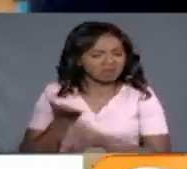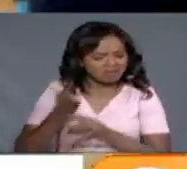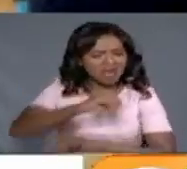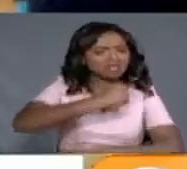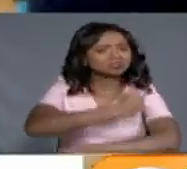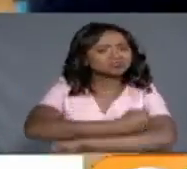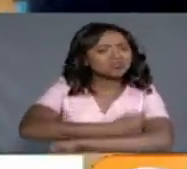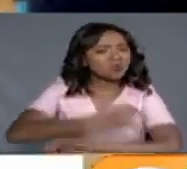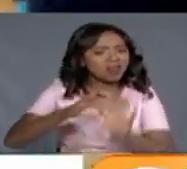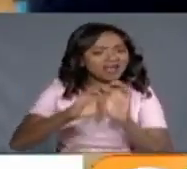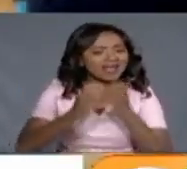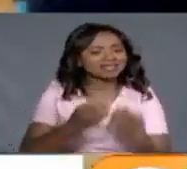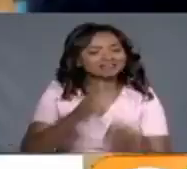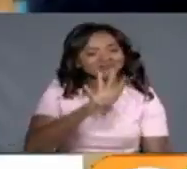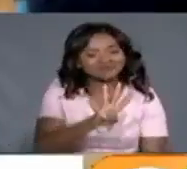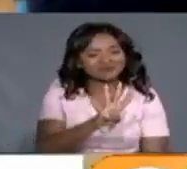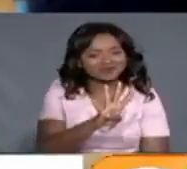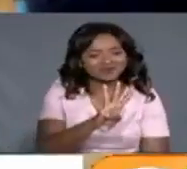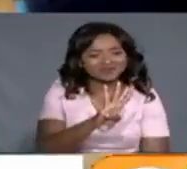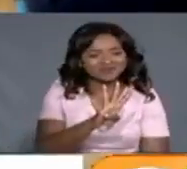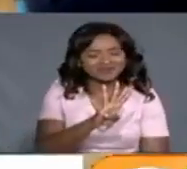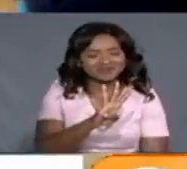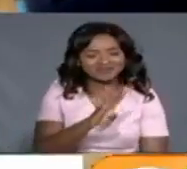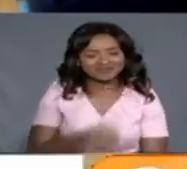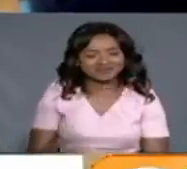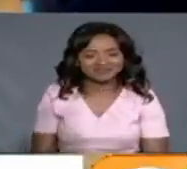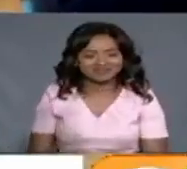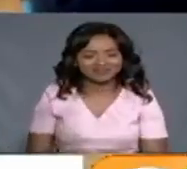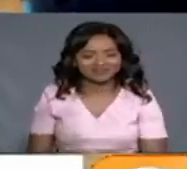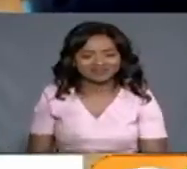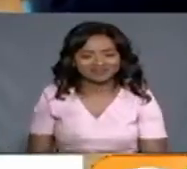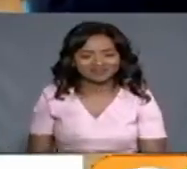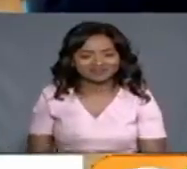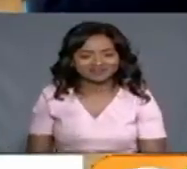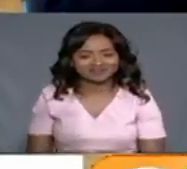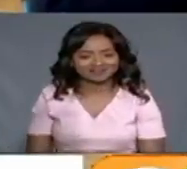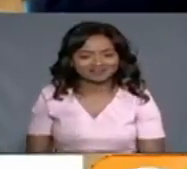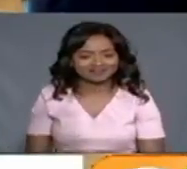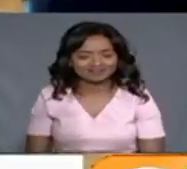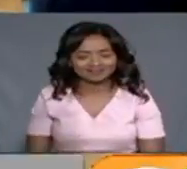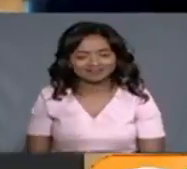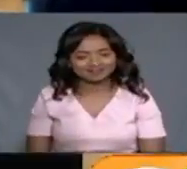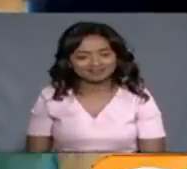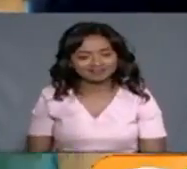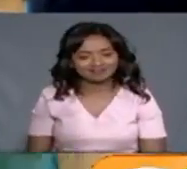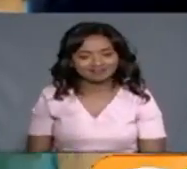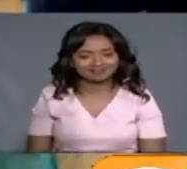suddenly come up. Makori Ogechi, Citizen TV, Nairobi.